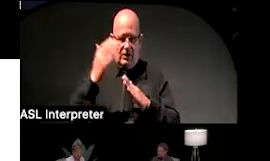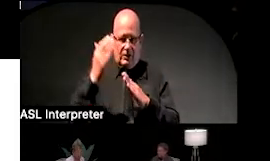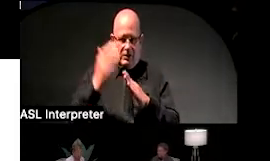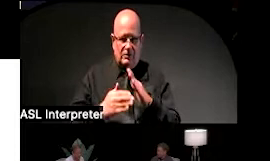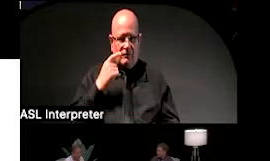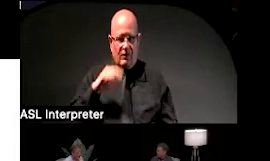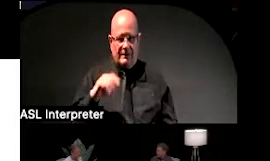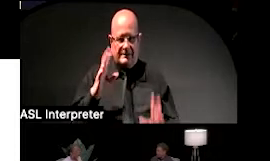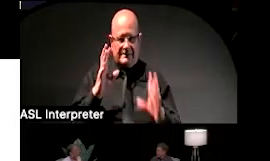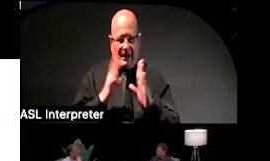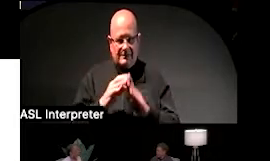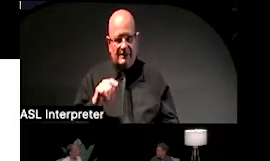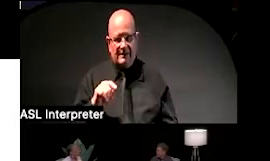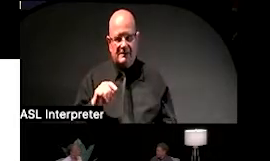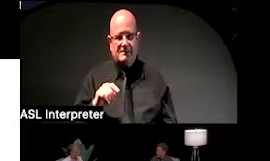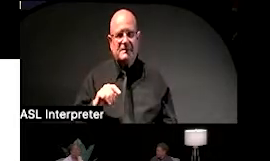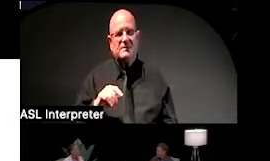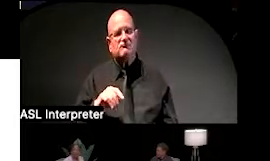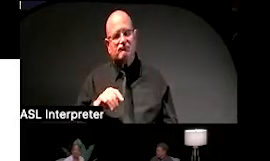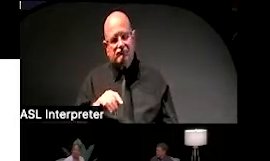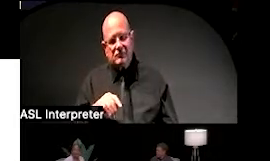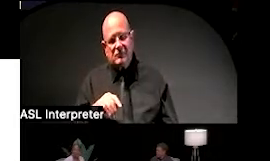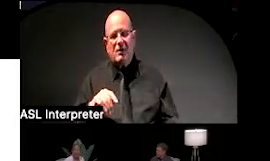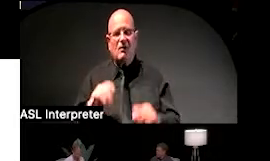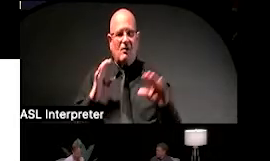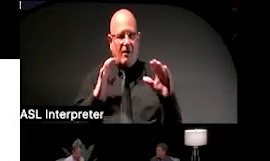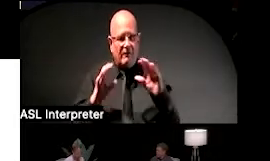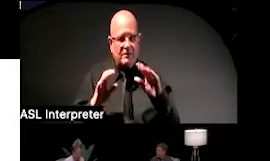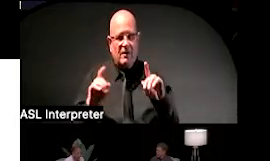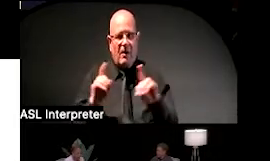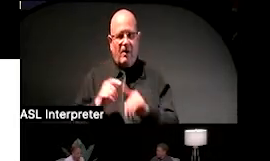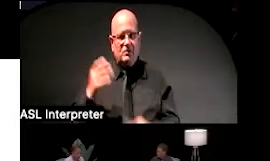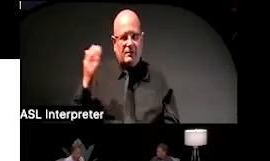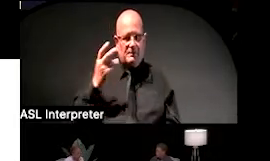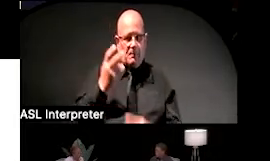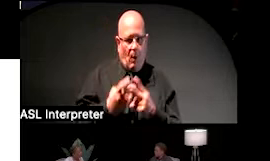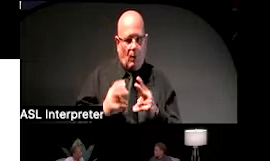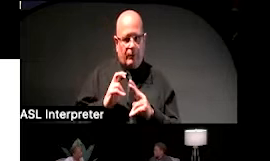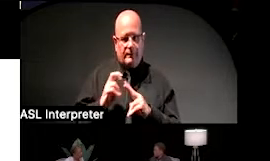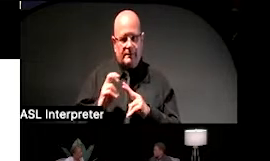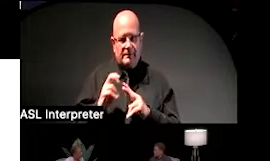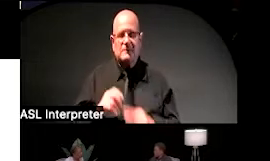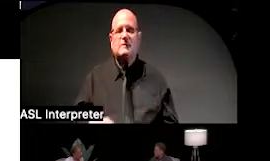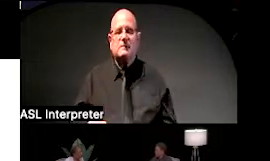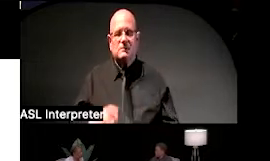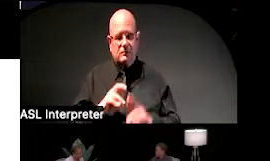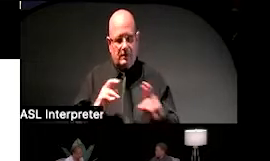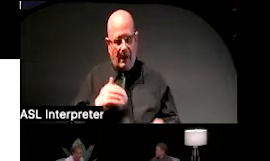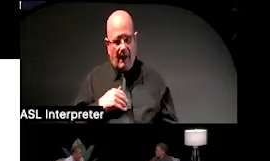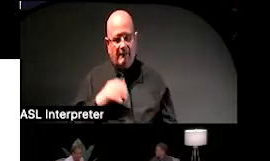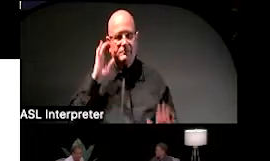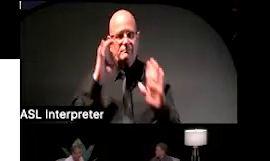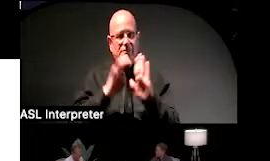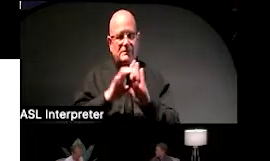this session. This will be part conversation, but also part presentation. And you've come prepared with some slides for